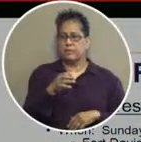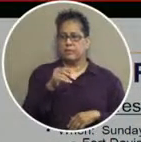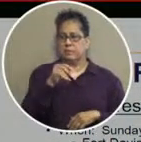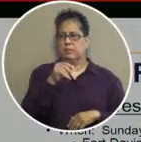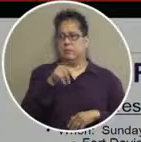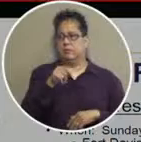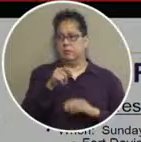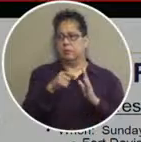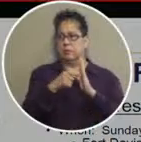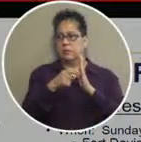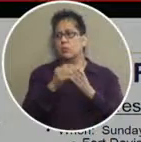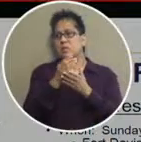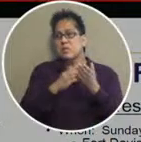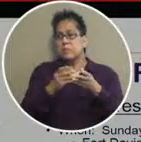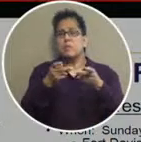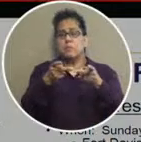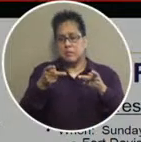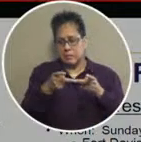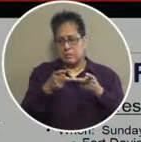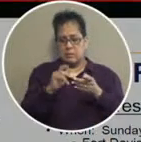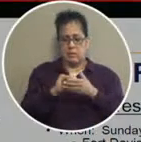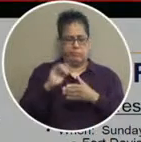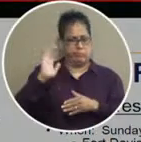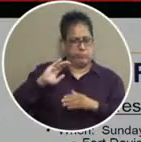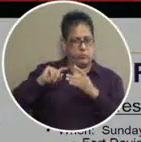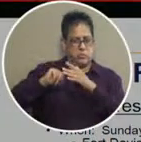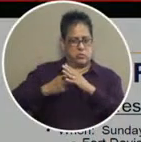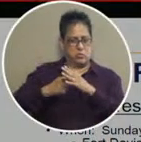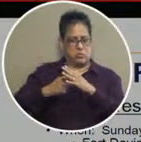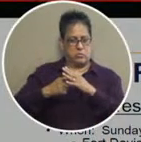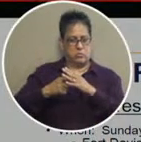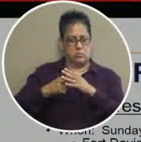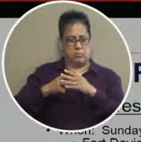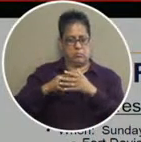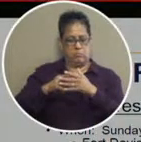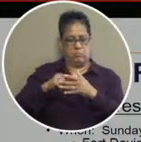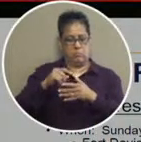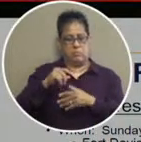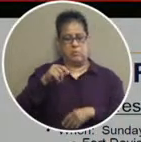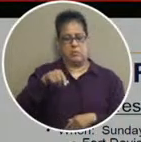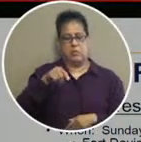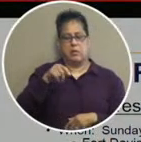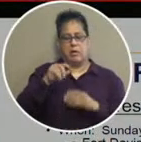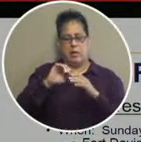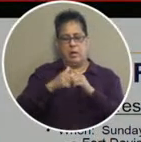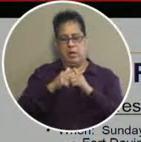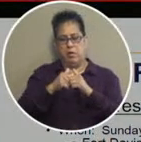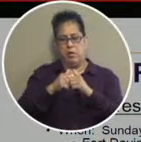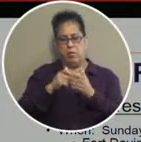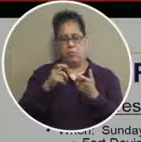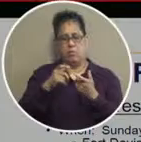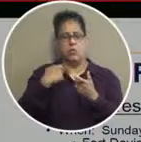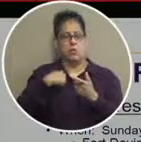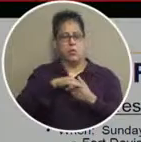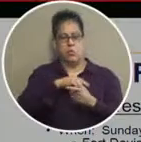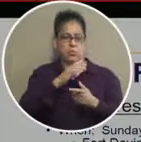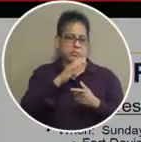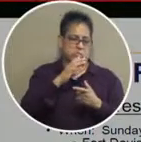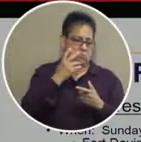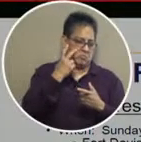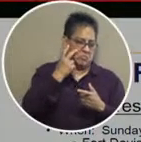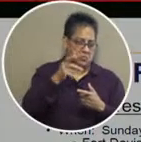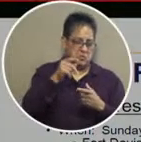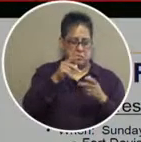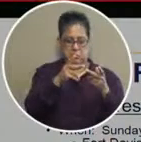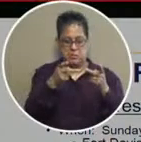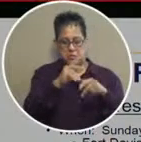This will show you some of the locations that when we started earlier in the month, how far the reach was. So we're looking at locations